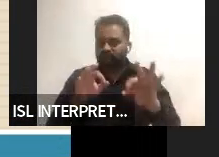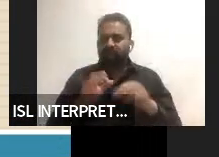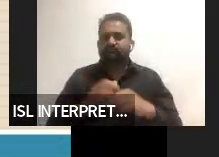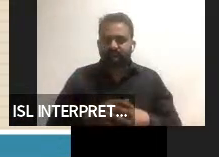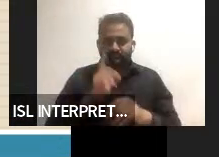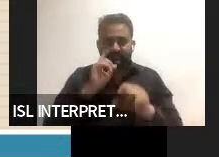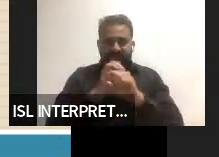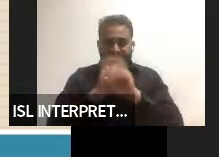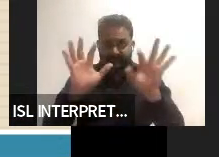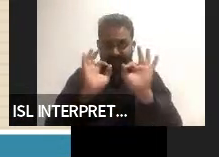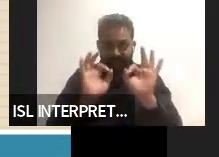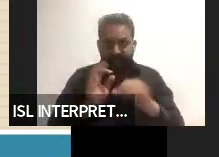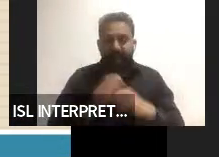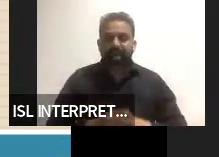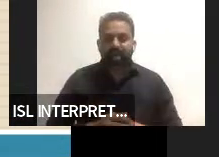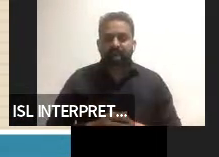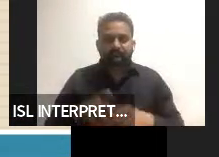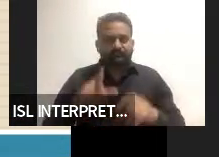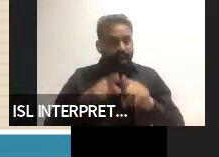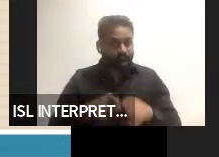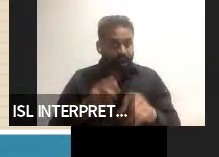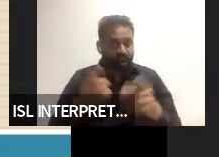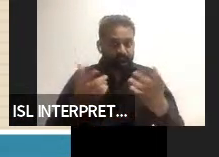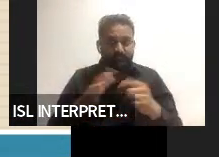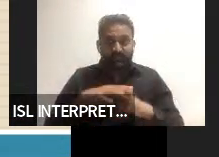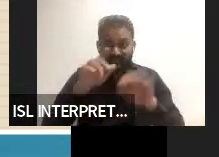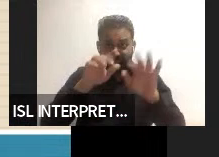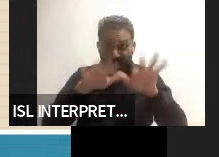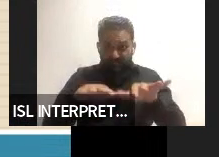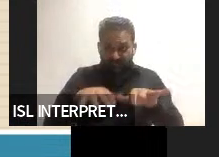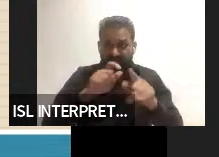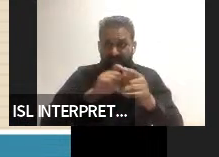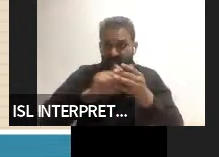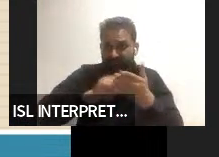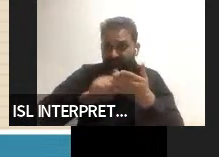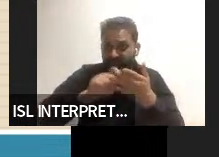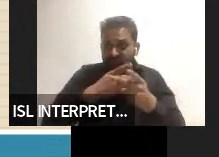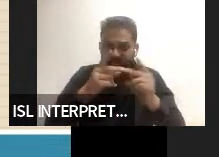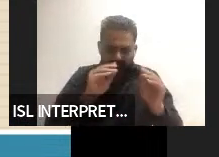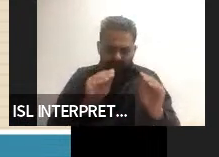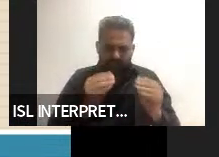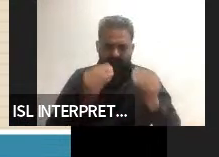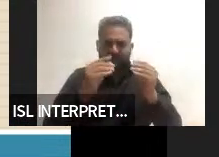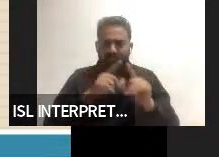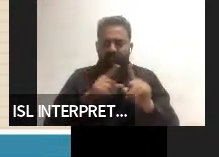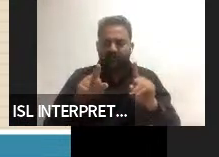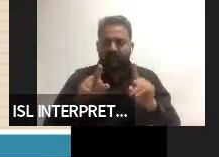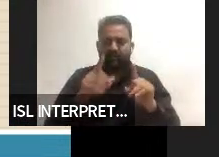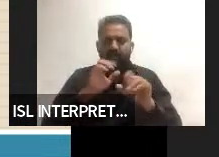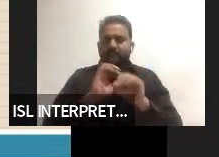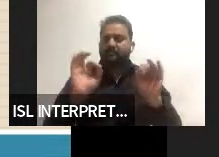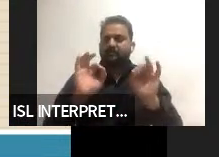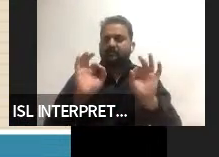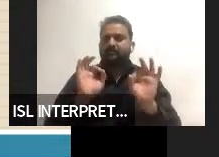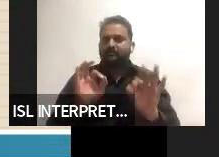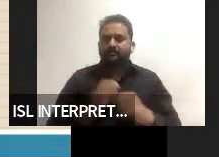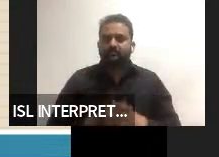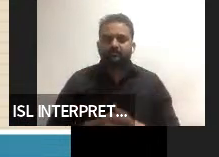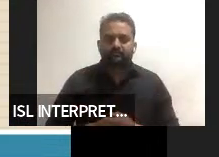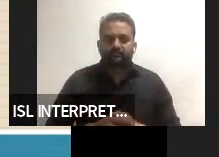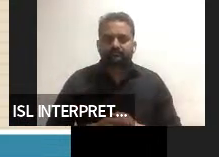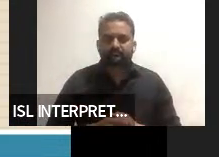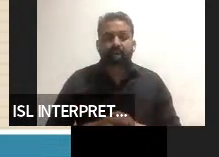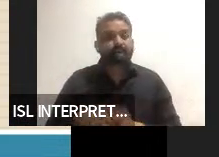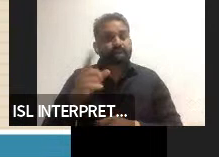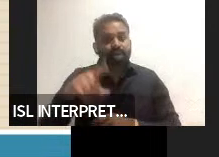and make it. Now, definitely your writing and your summary will be much better than the before. You should